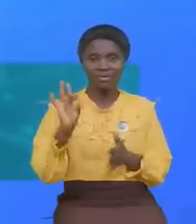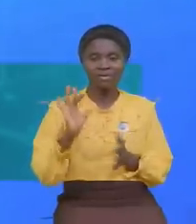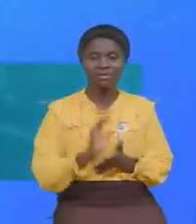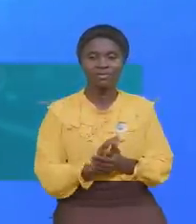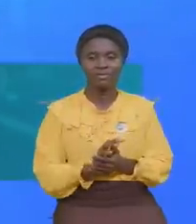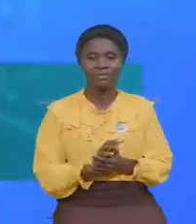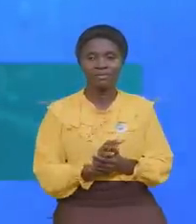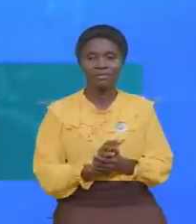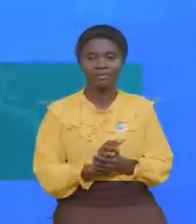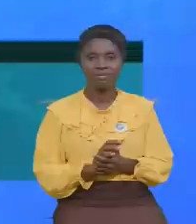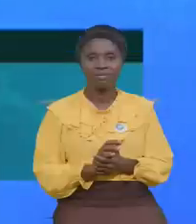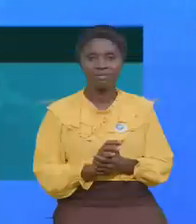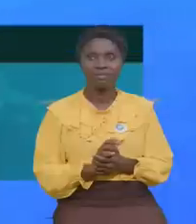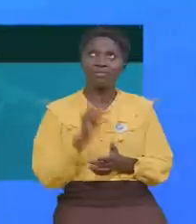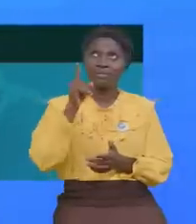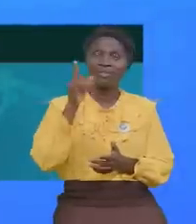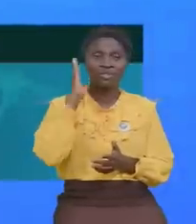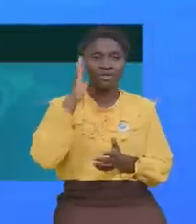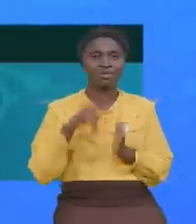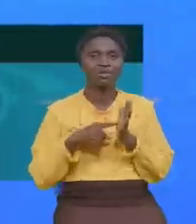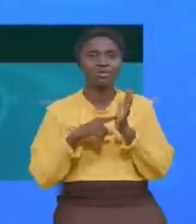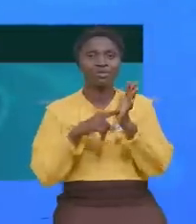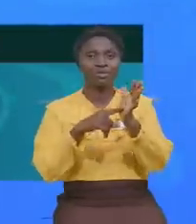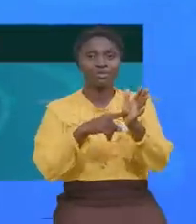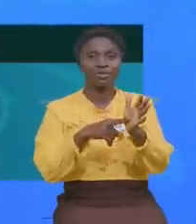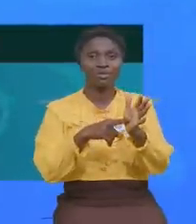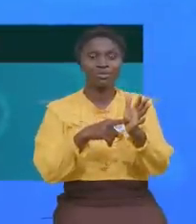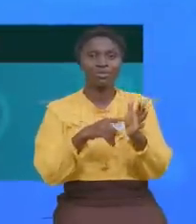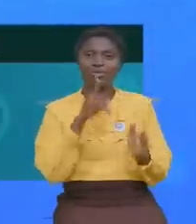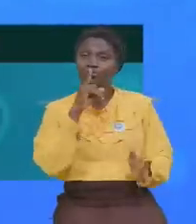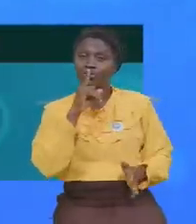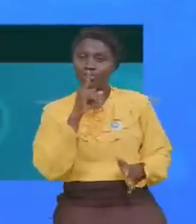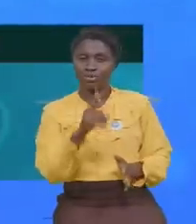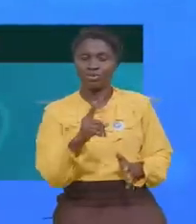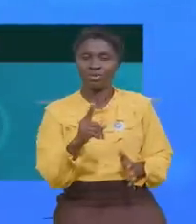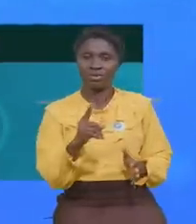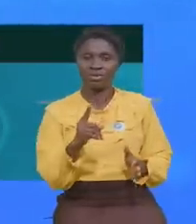8. It will surely swallow up death in victory.